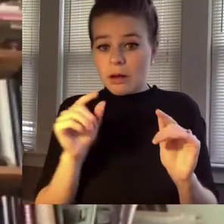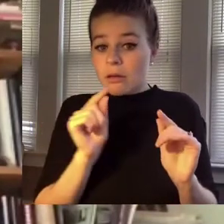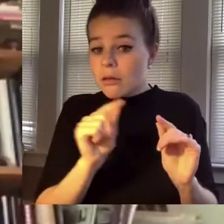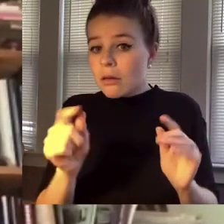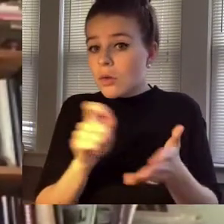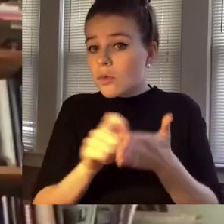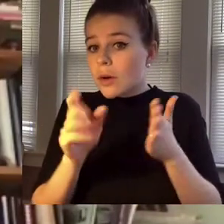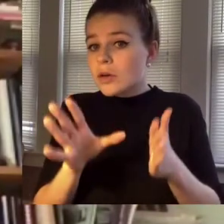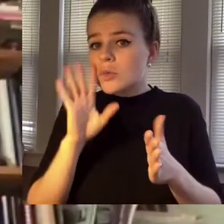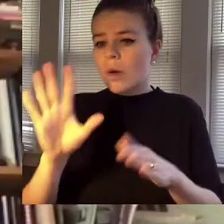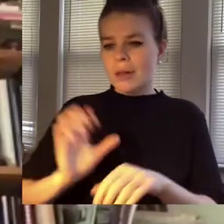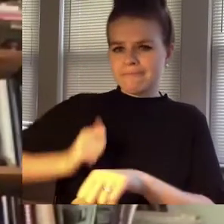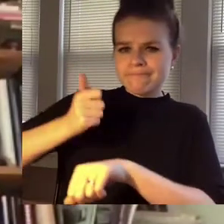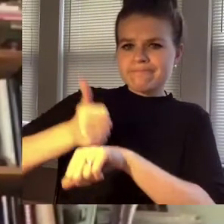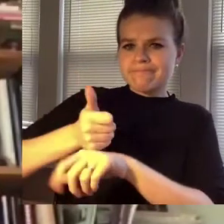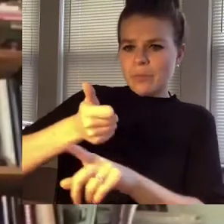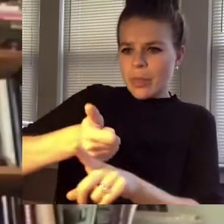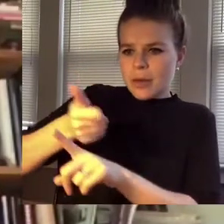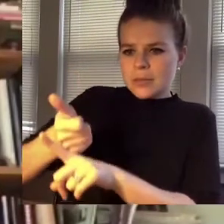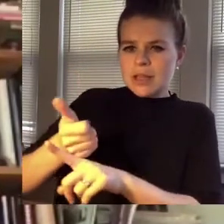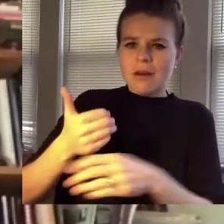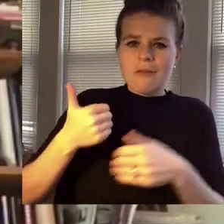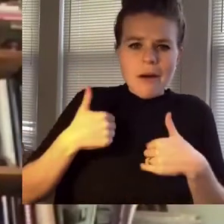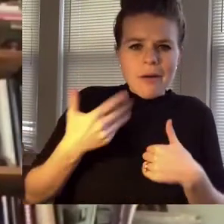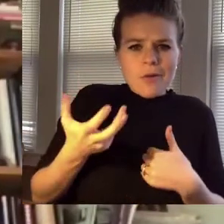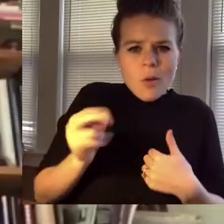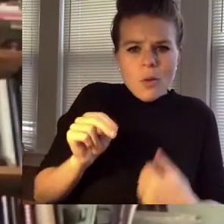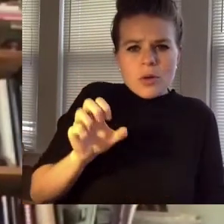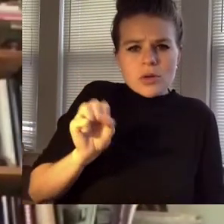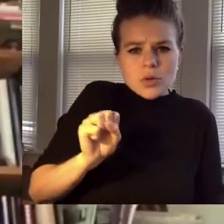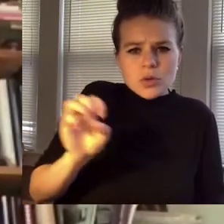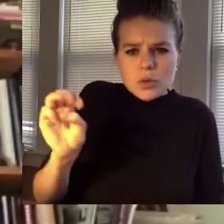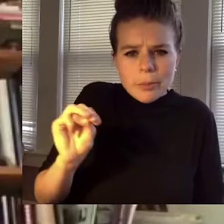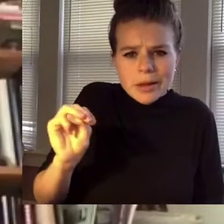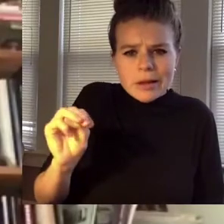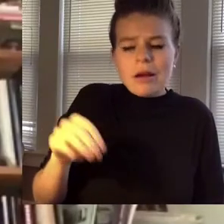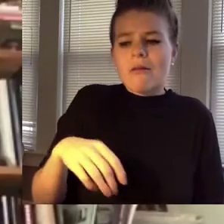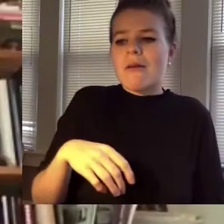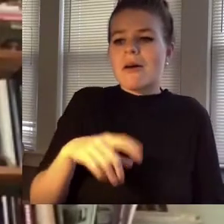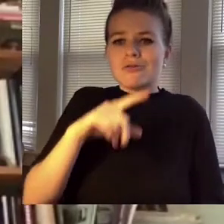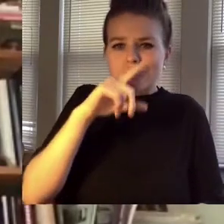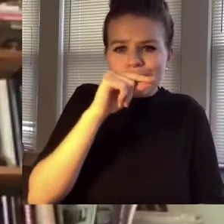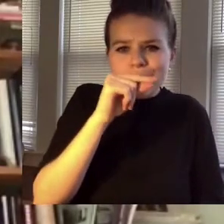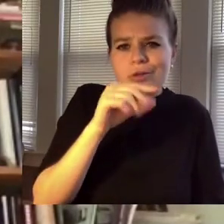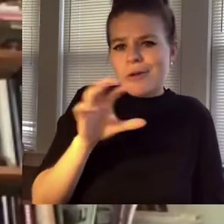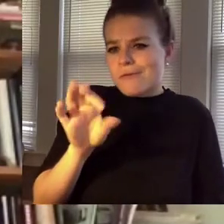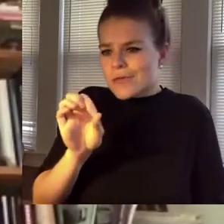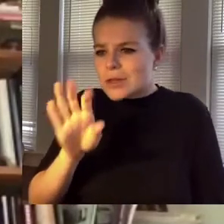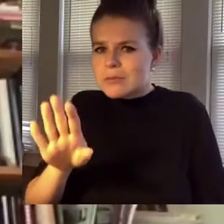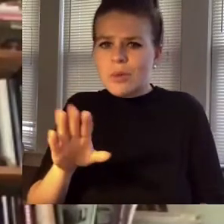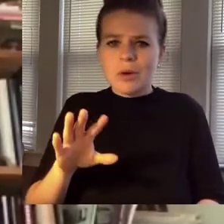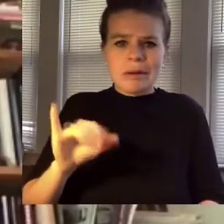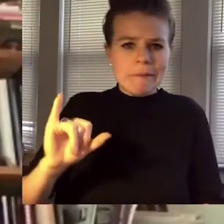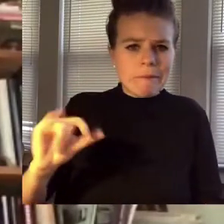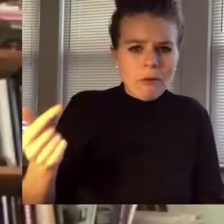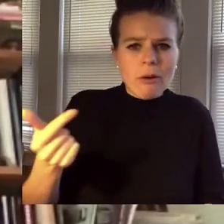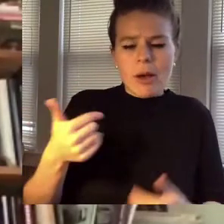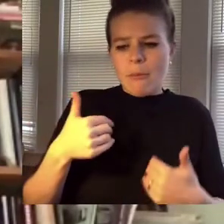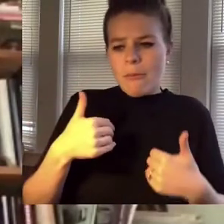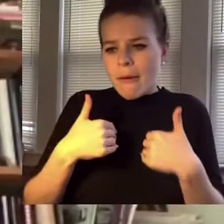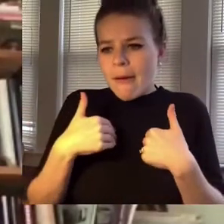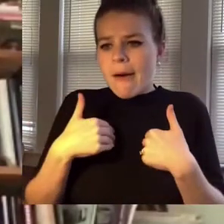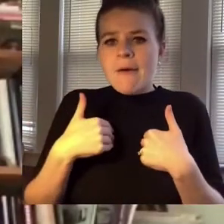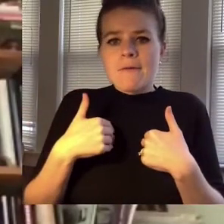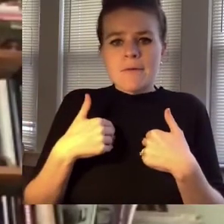to establish themselves on social media, to create networks of appreciation and understanding.